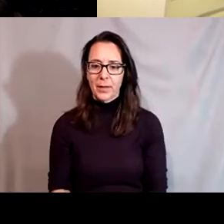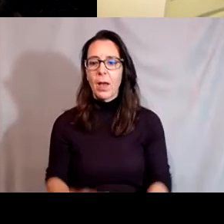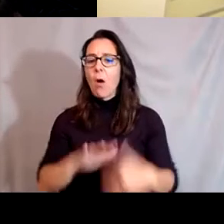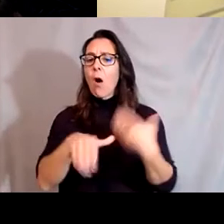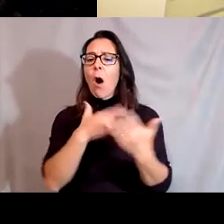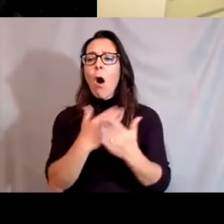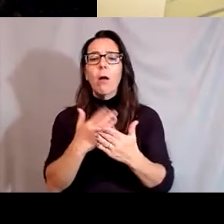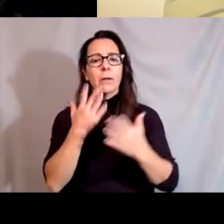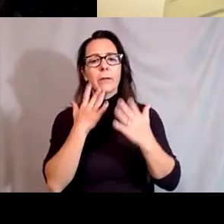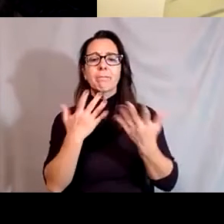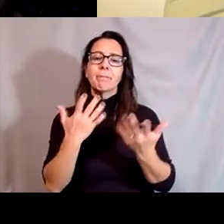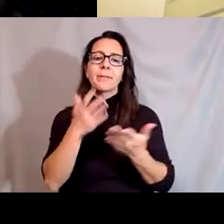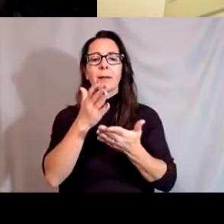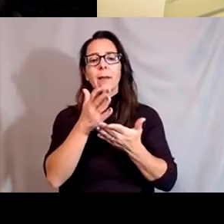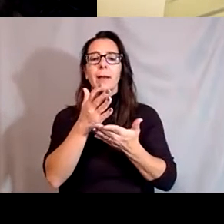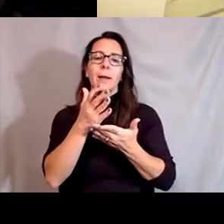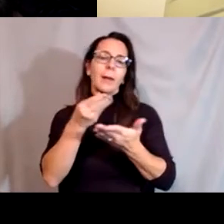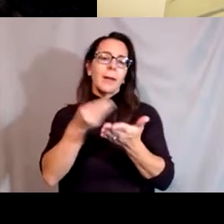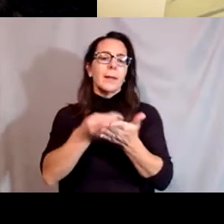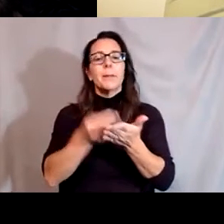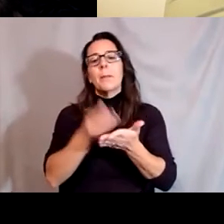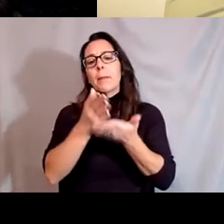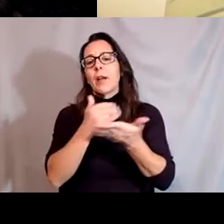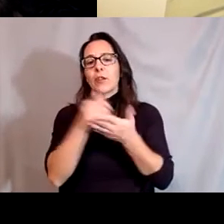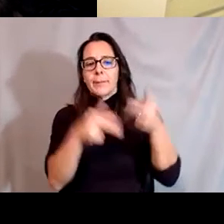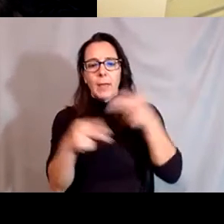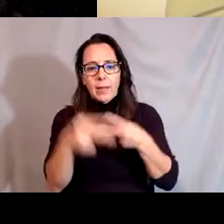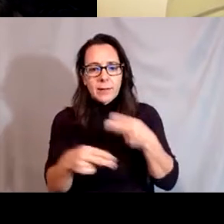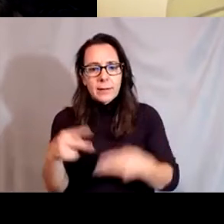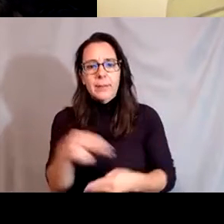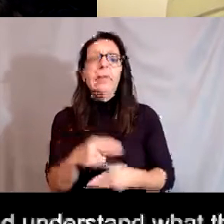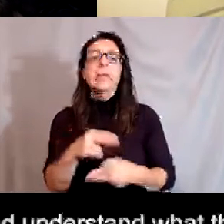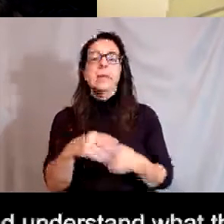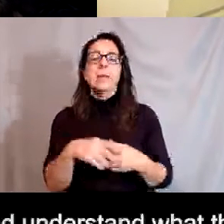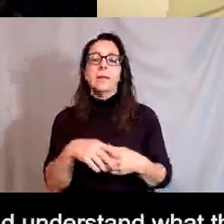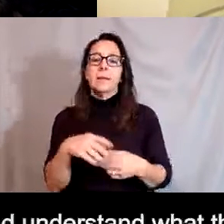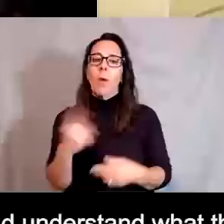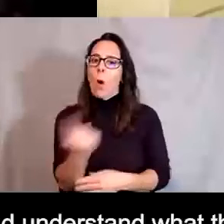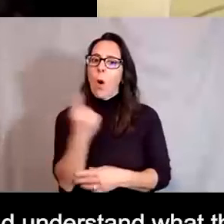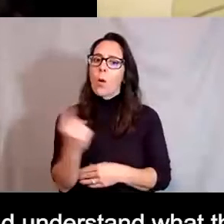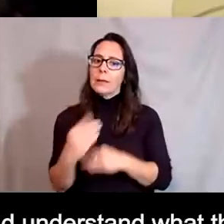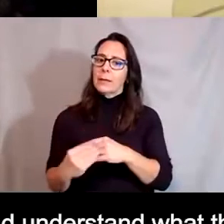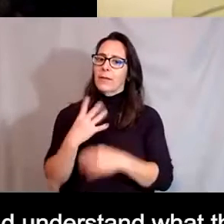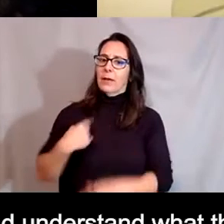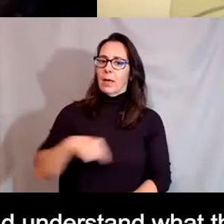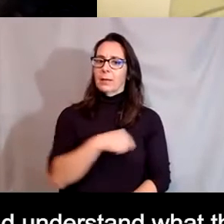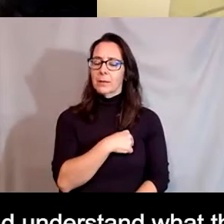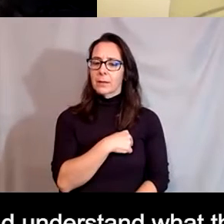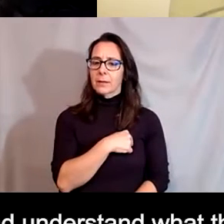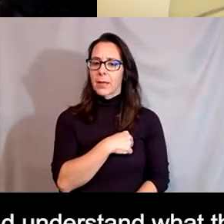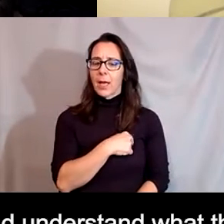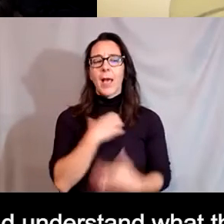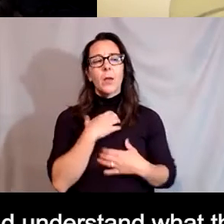budget cuts our population always gets threatened with, I wish people would really think and understand